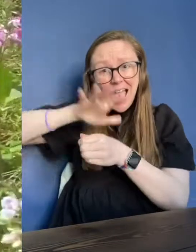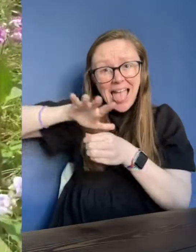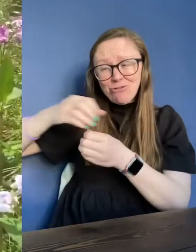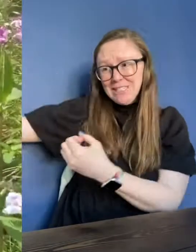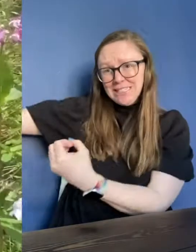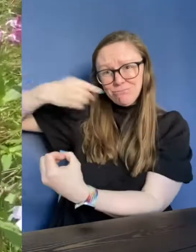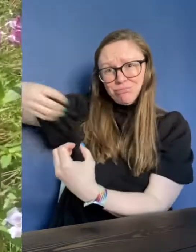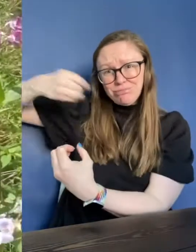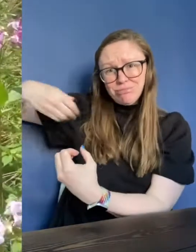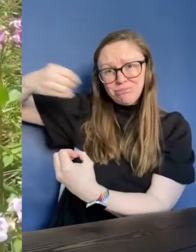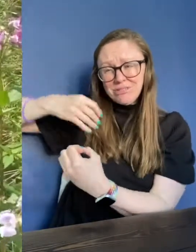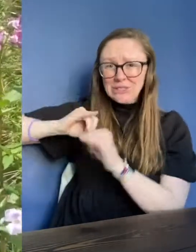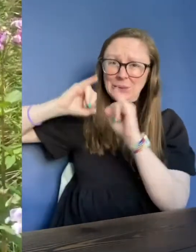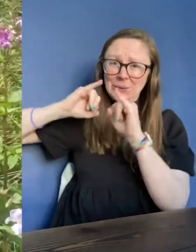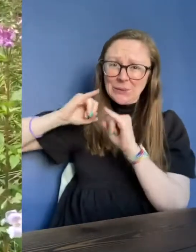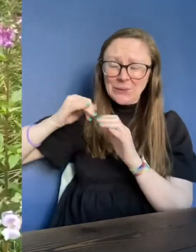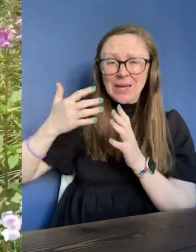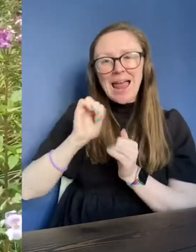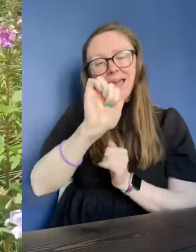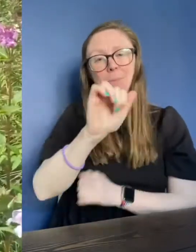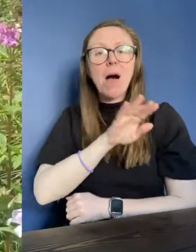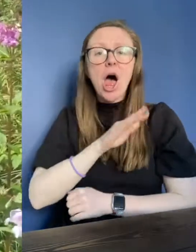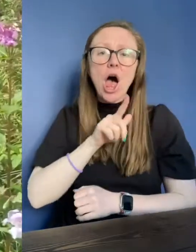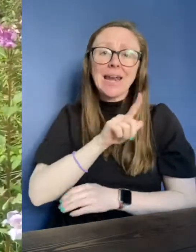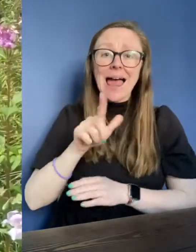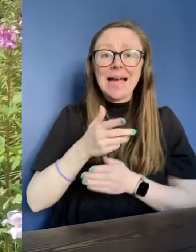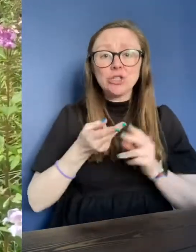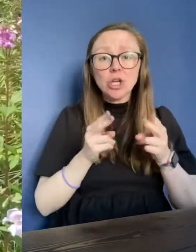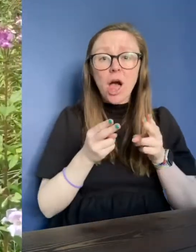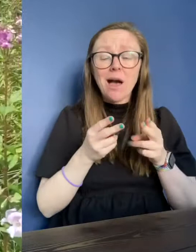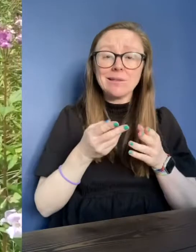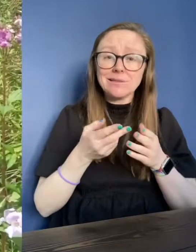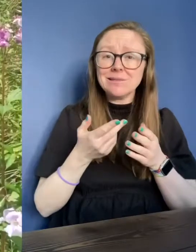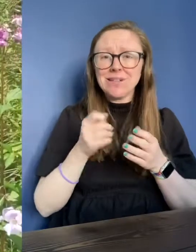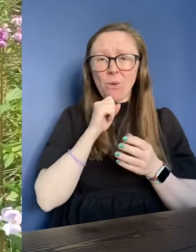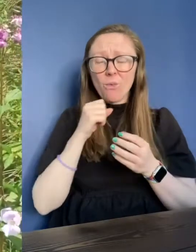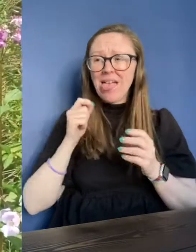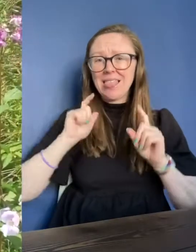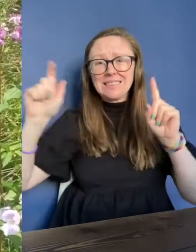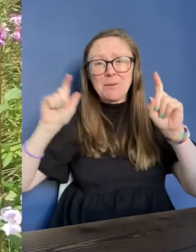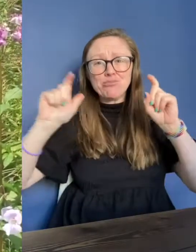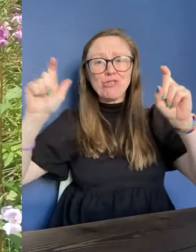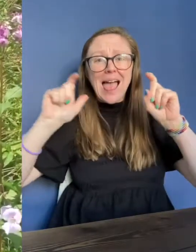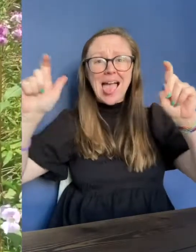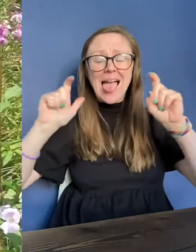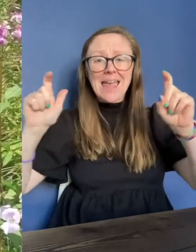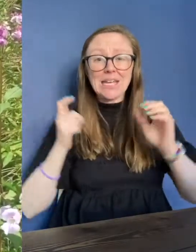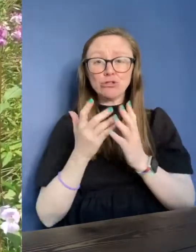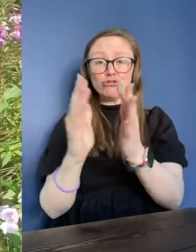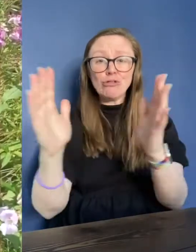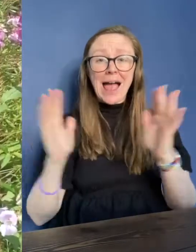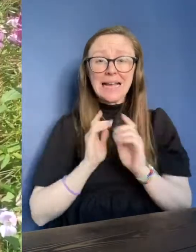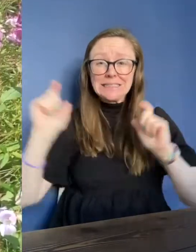picking in parkland areas. They'll kind of spray around the edges of grass.